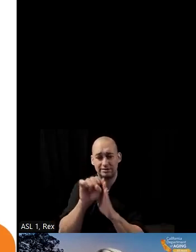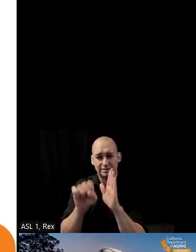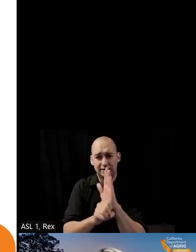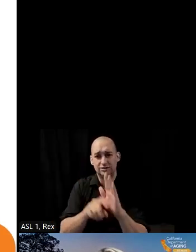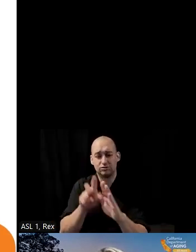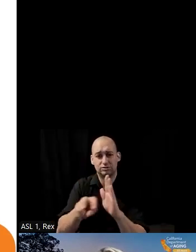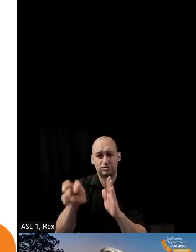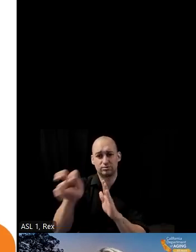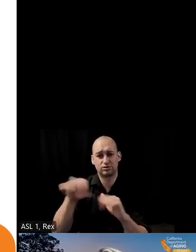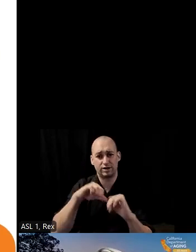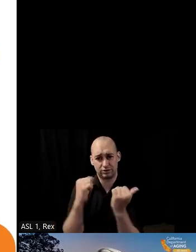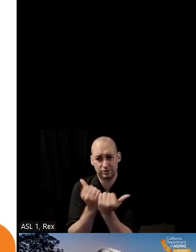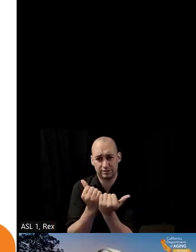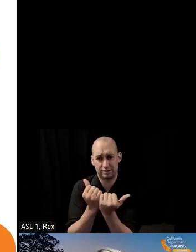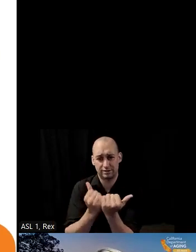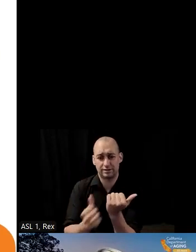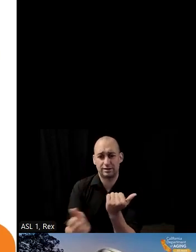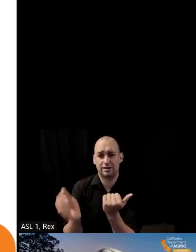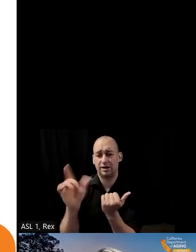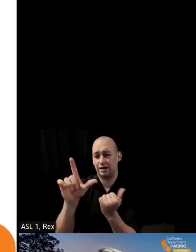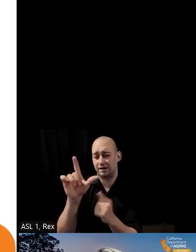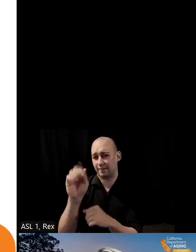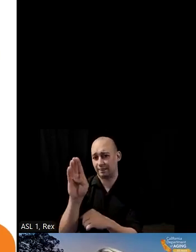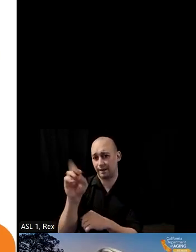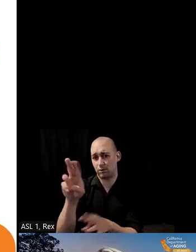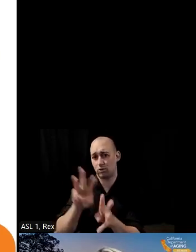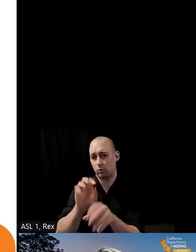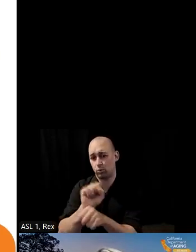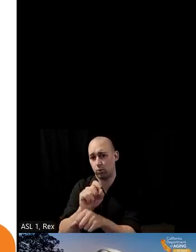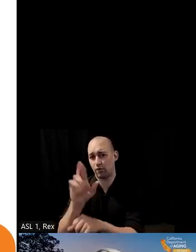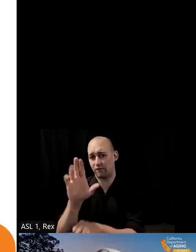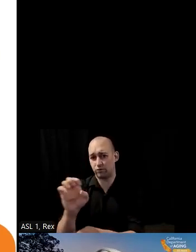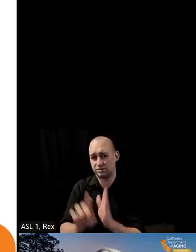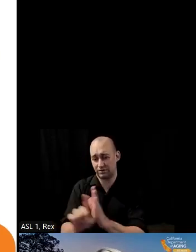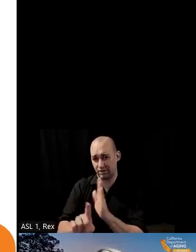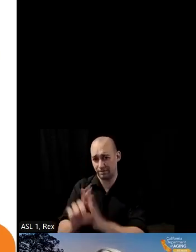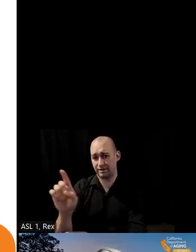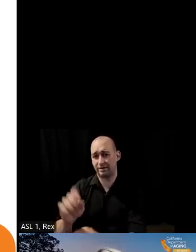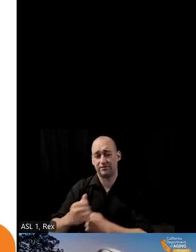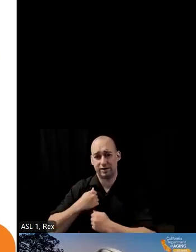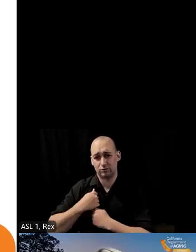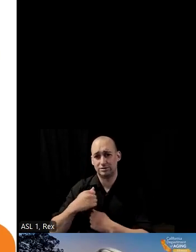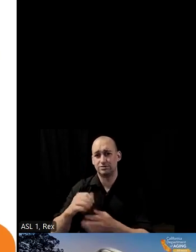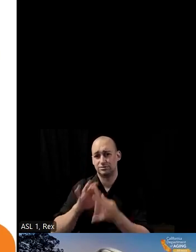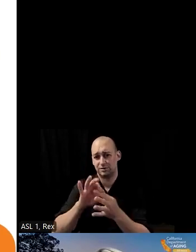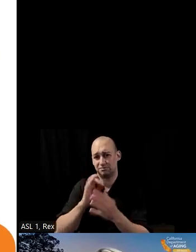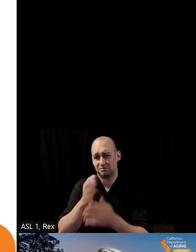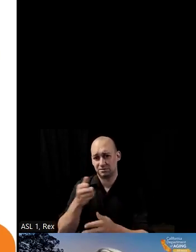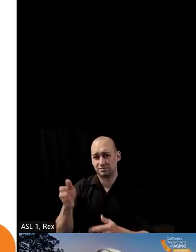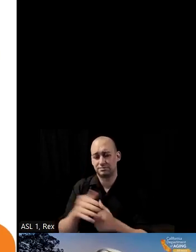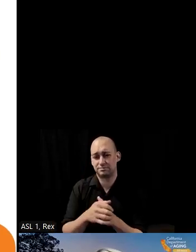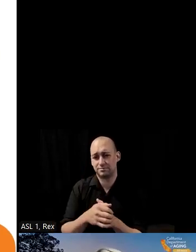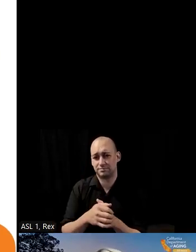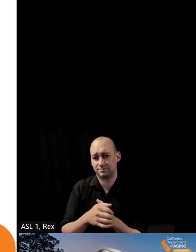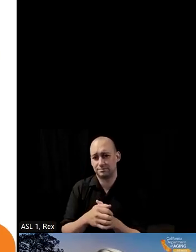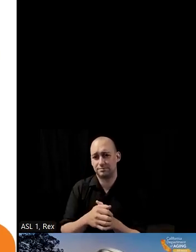Transportation Agency, Labor and Workforce Development, Veterans Affairs, and others, and really kind of seeing what